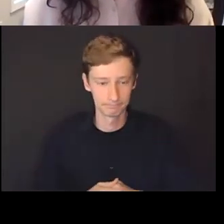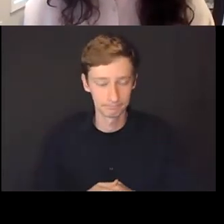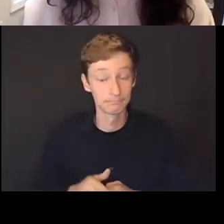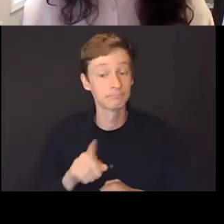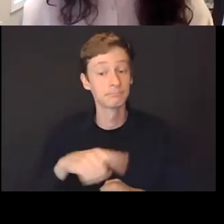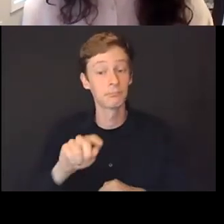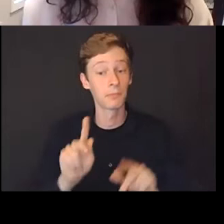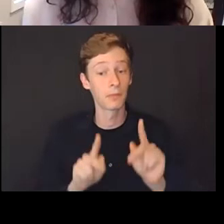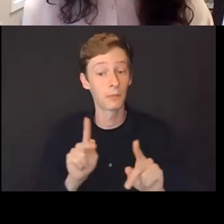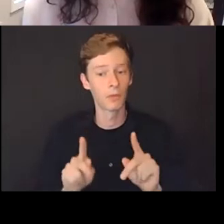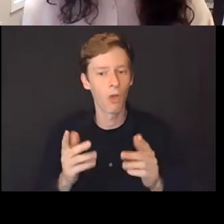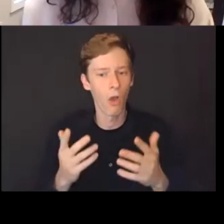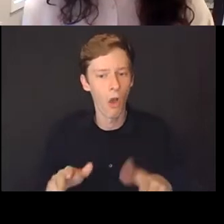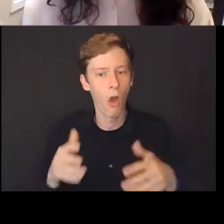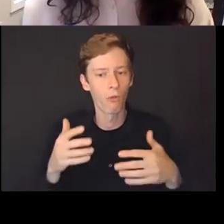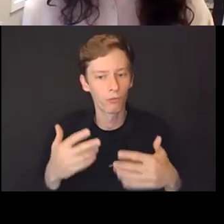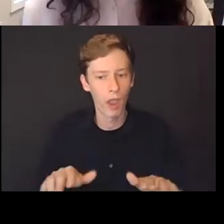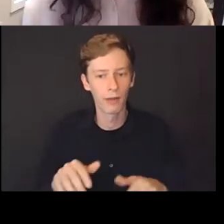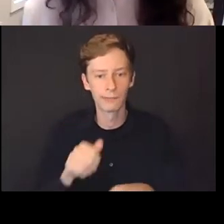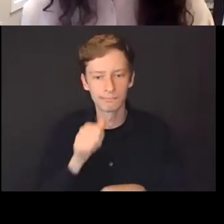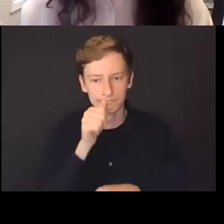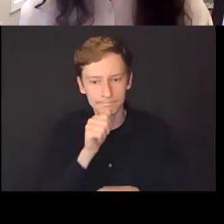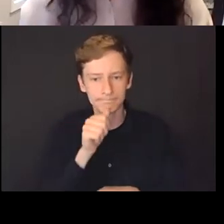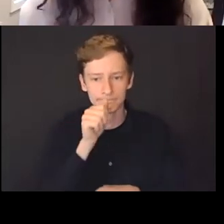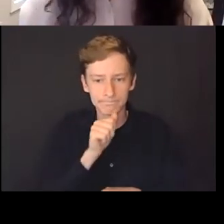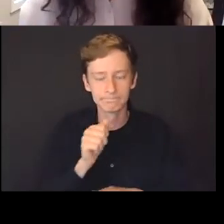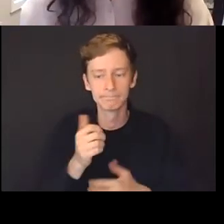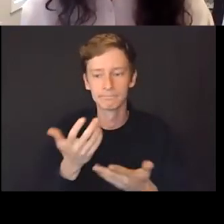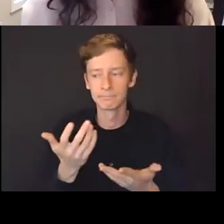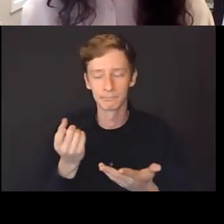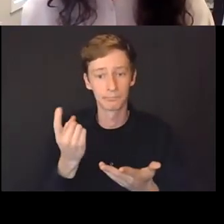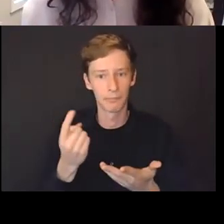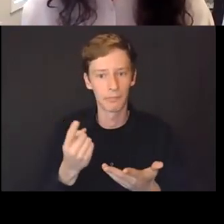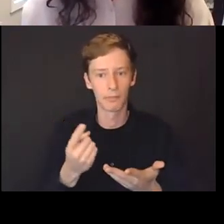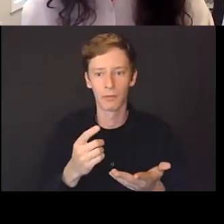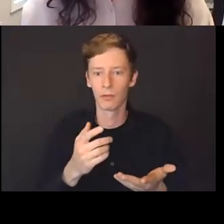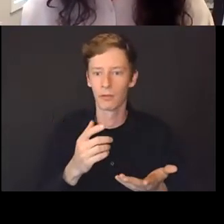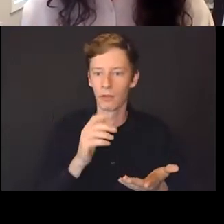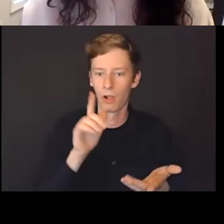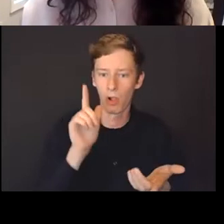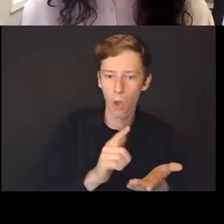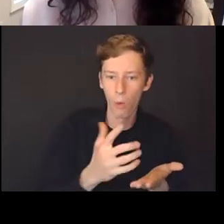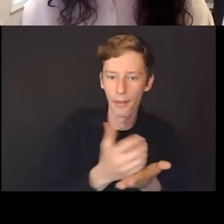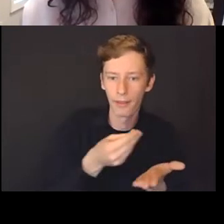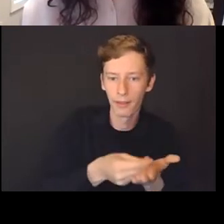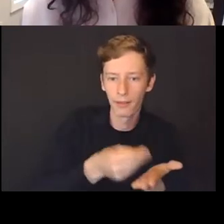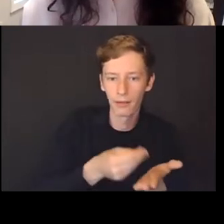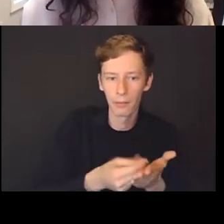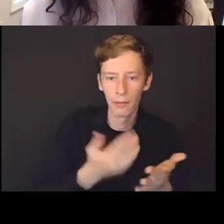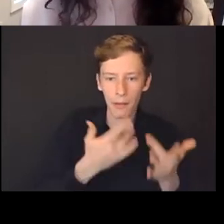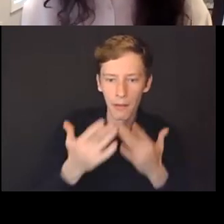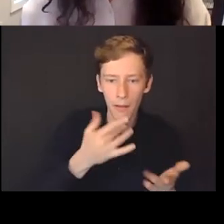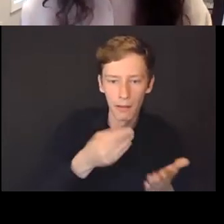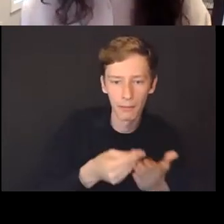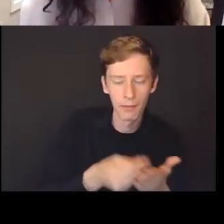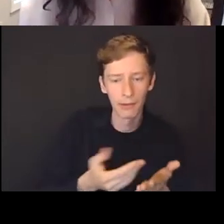already deals with the intersection of lower incomes and not adequate access